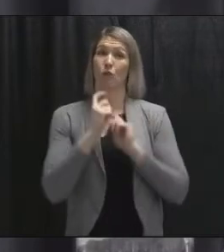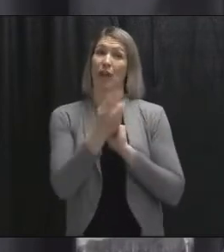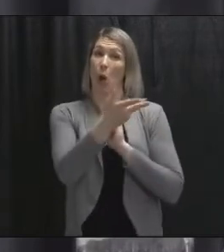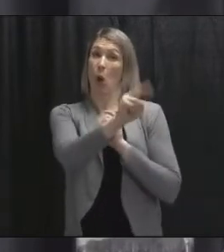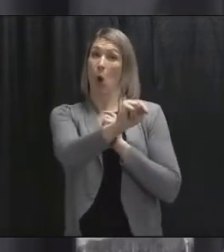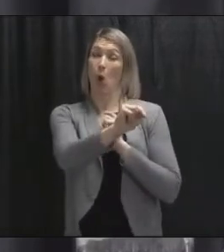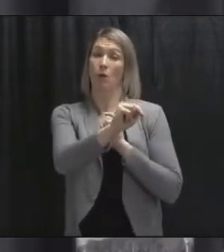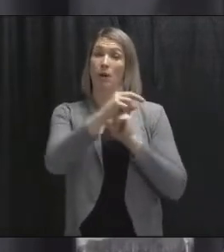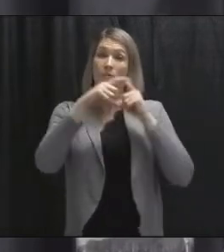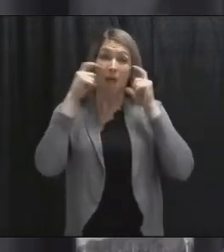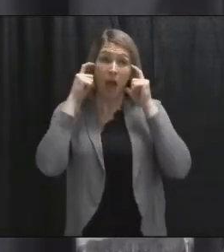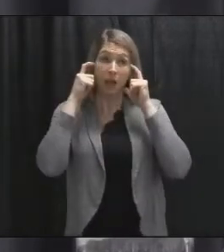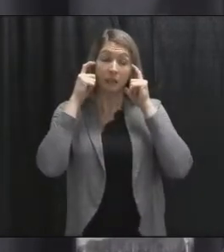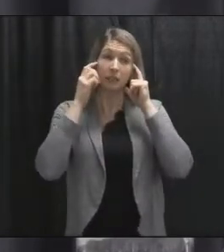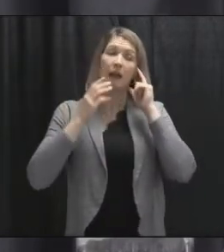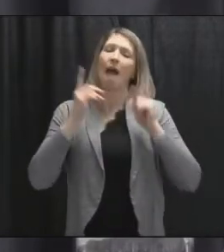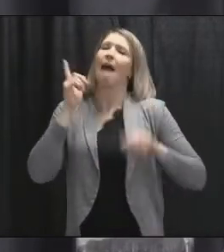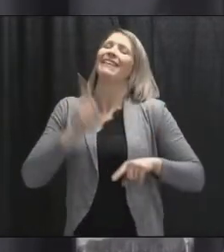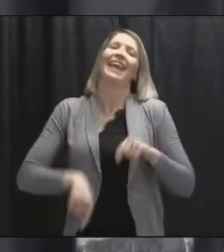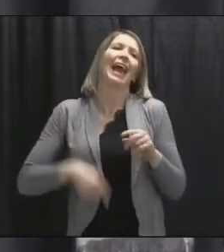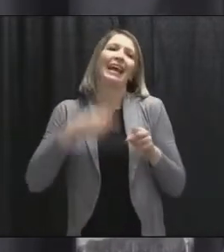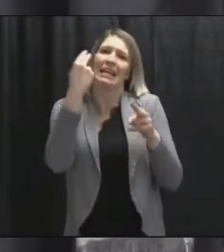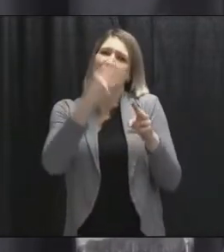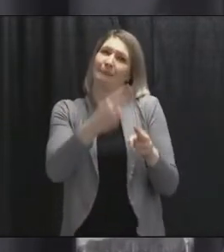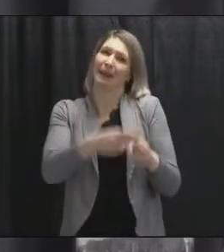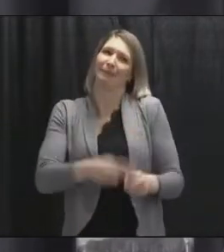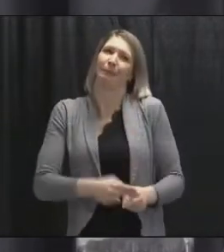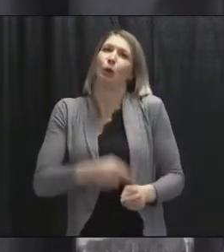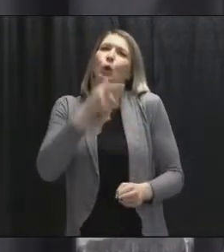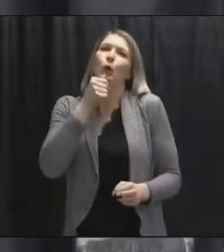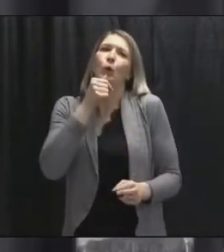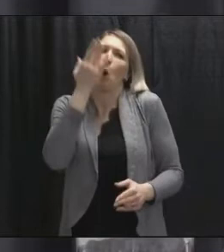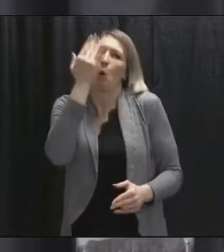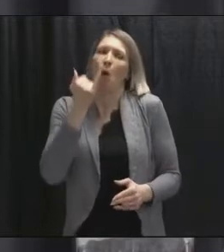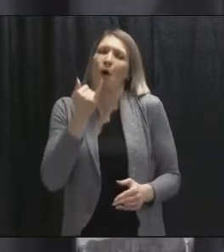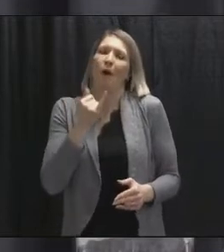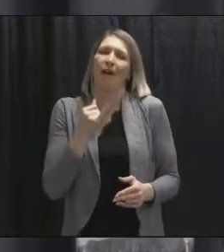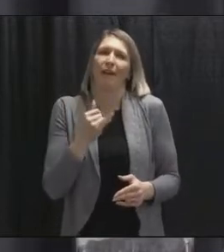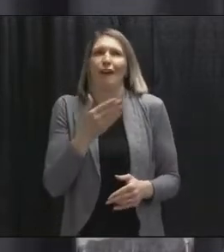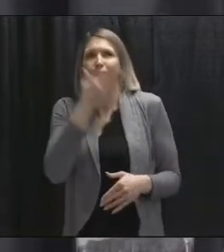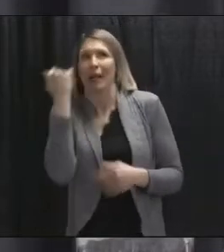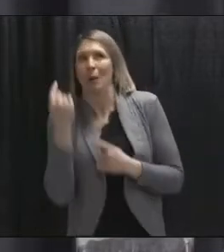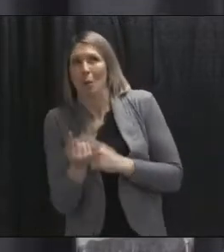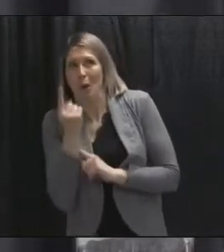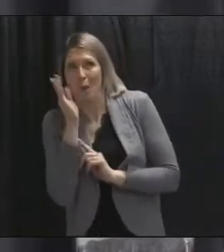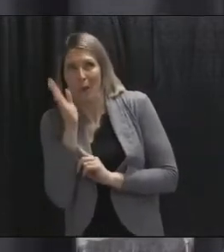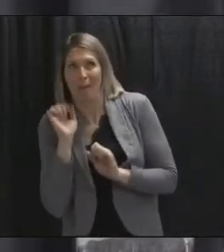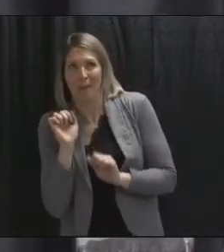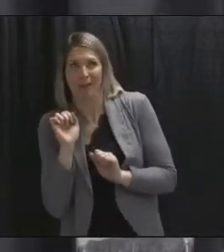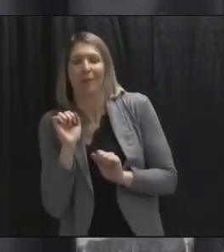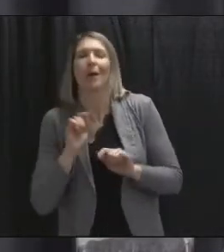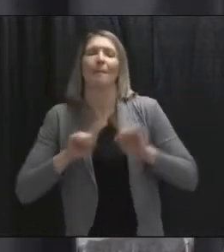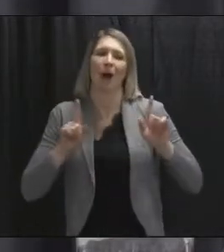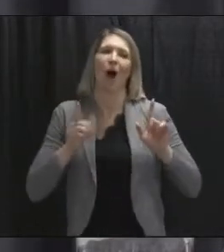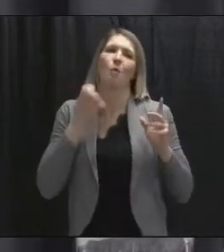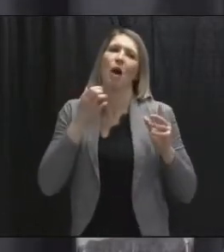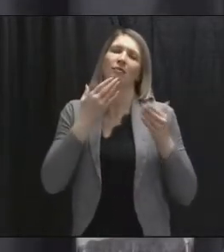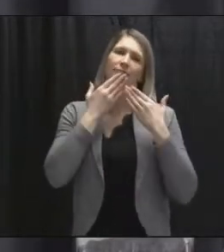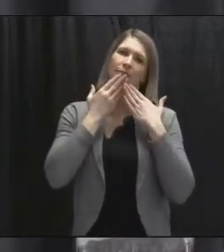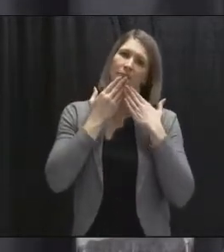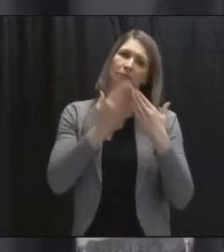would be unfortunate for me to name them because I'm bound to forget one and that would be unfair. But I really do